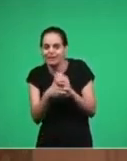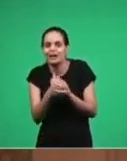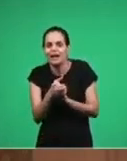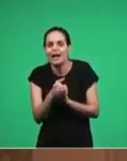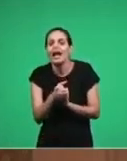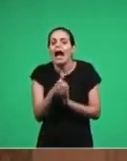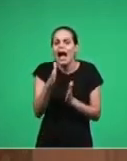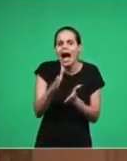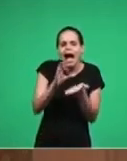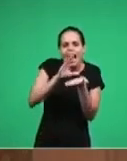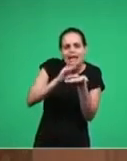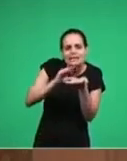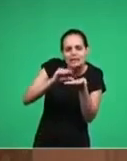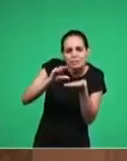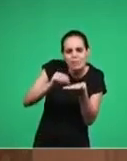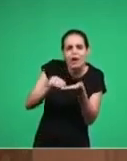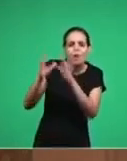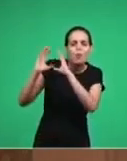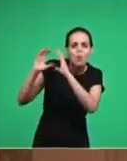around.